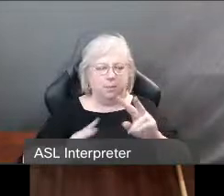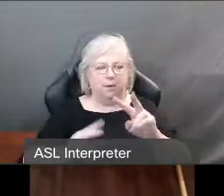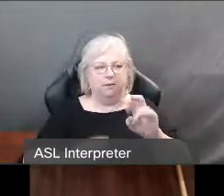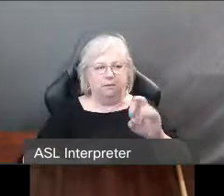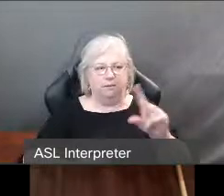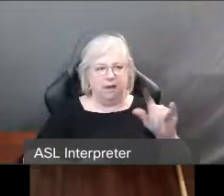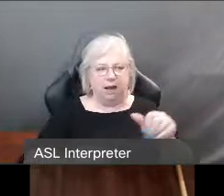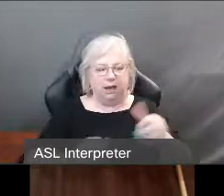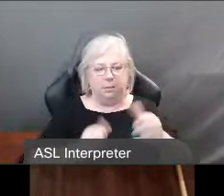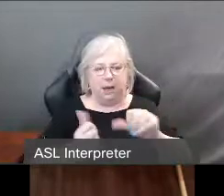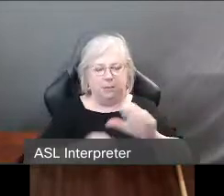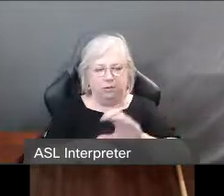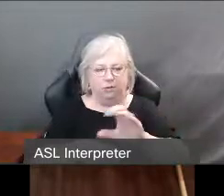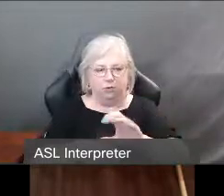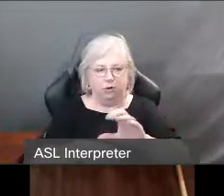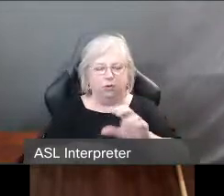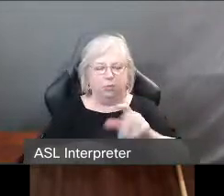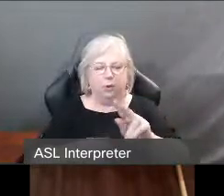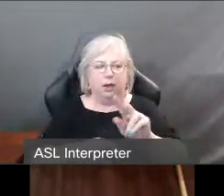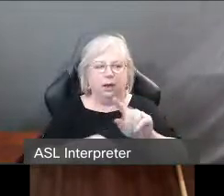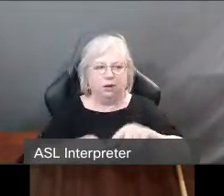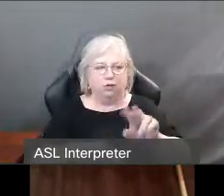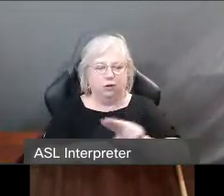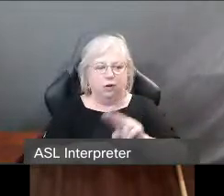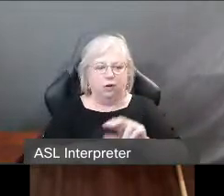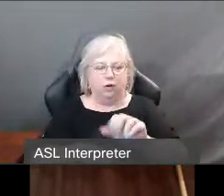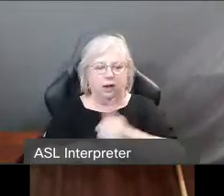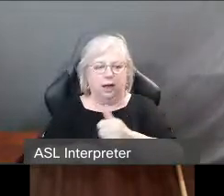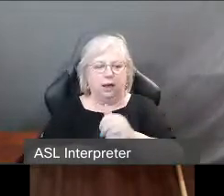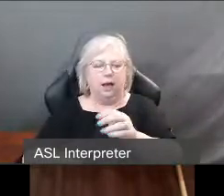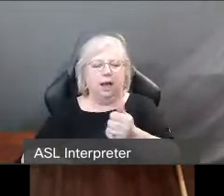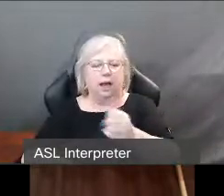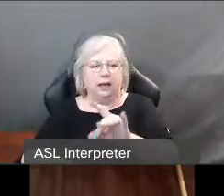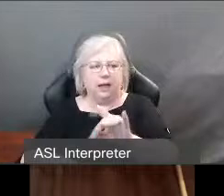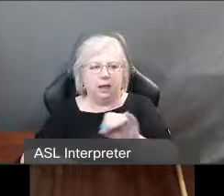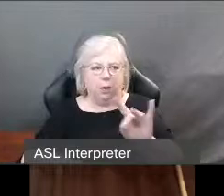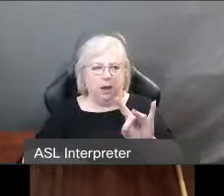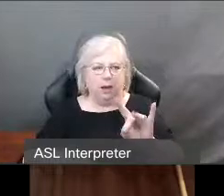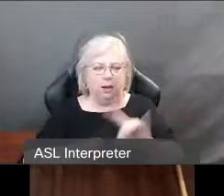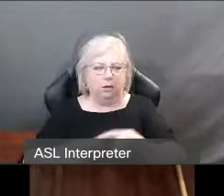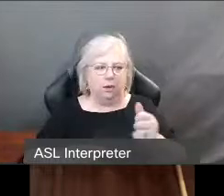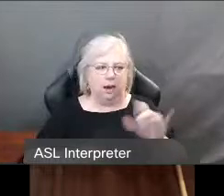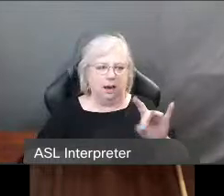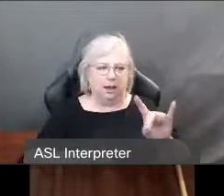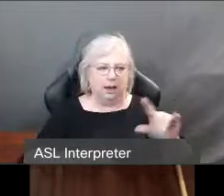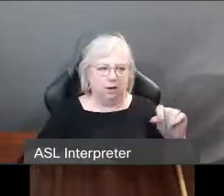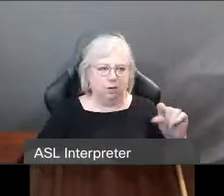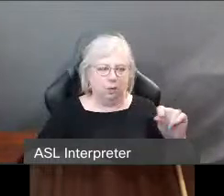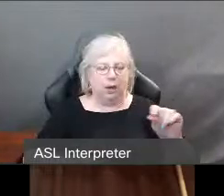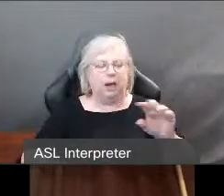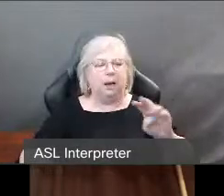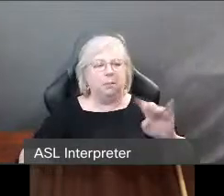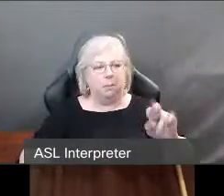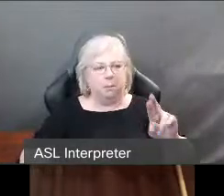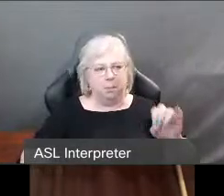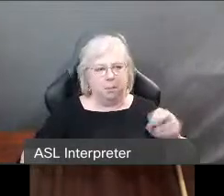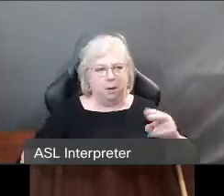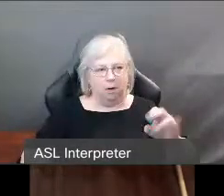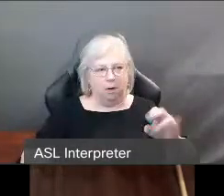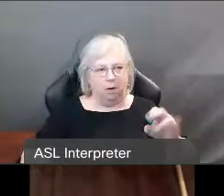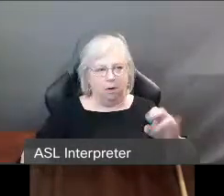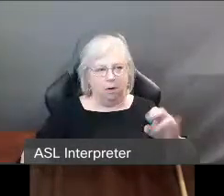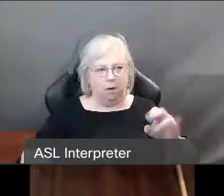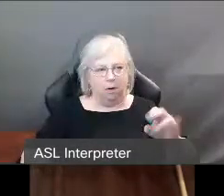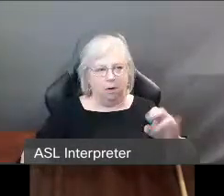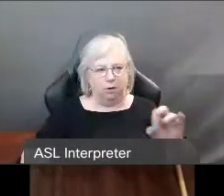use permit located at 1808 through 1820 Marshall Street. The applicant is requesting a conditional use permit